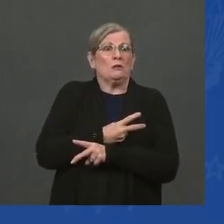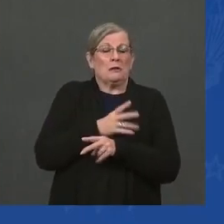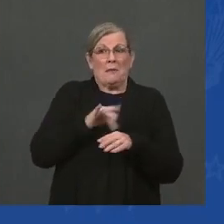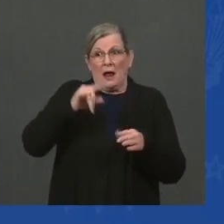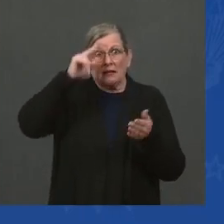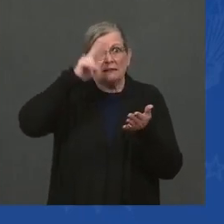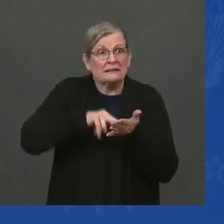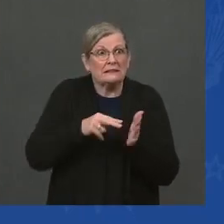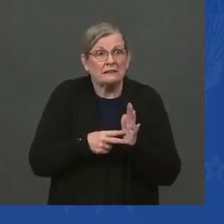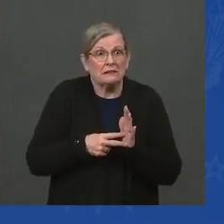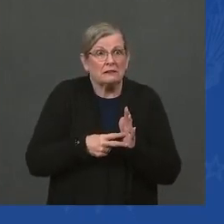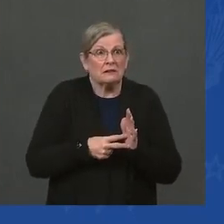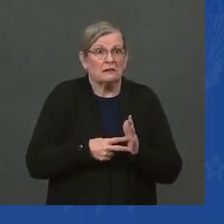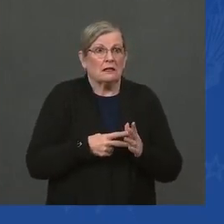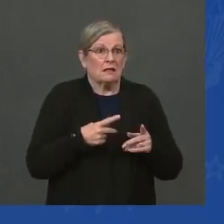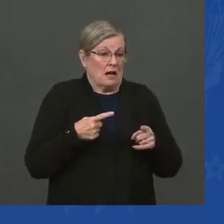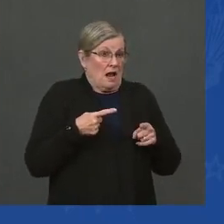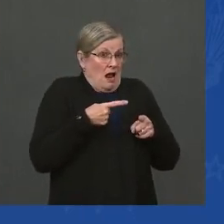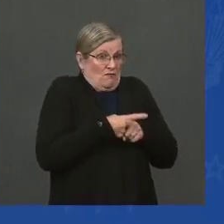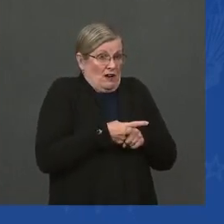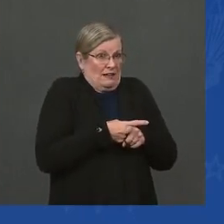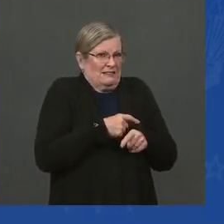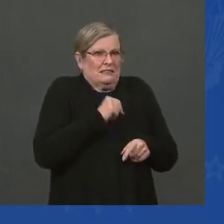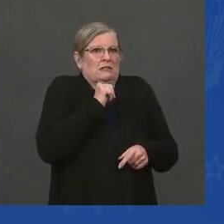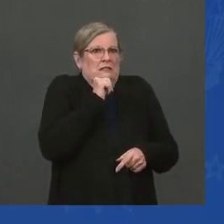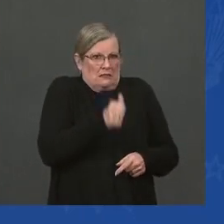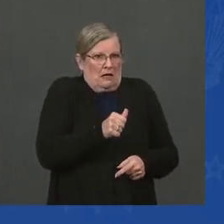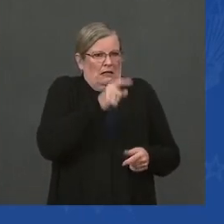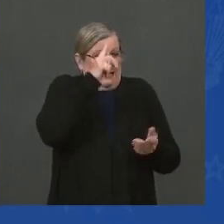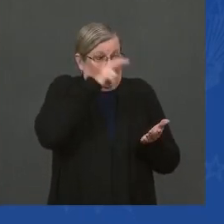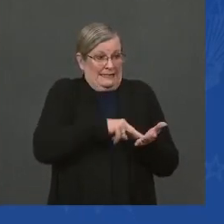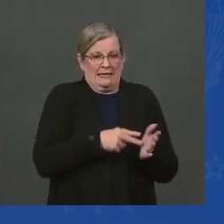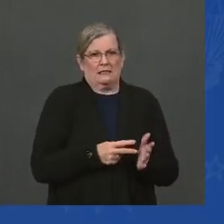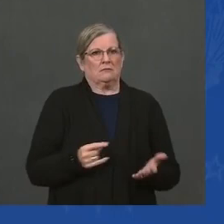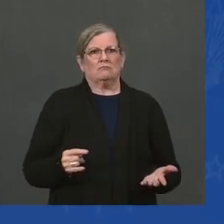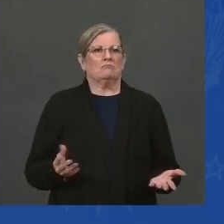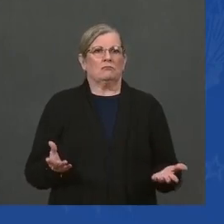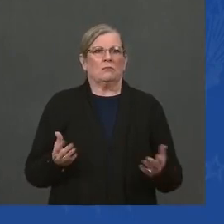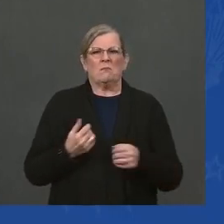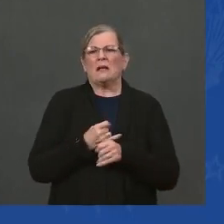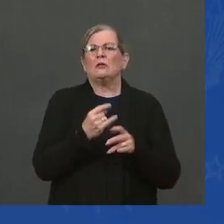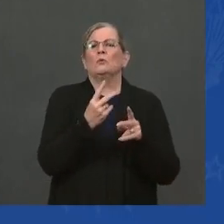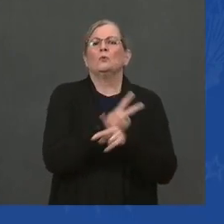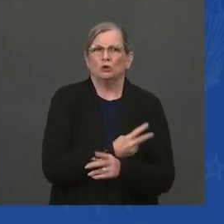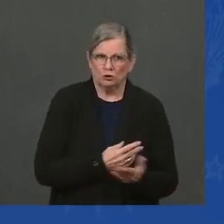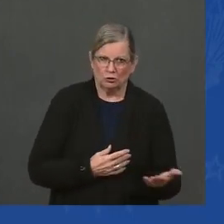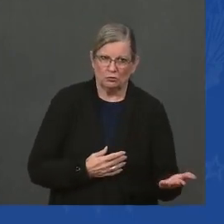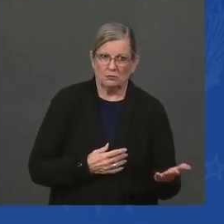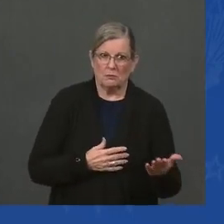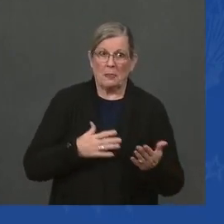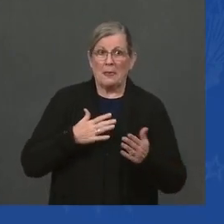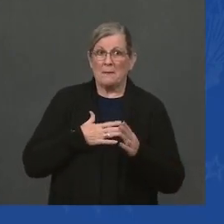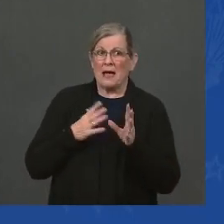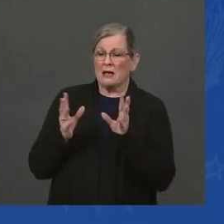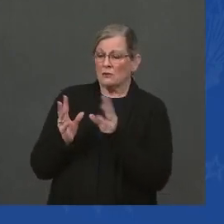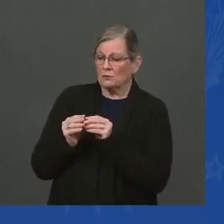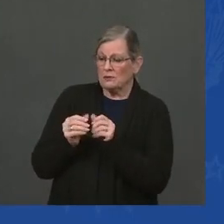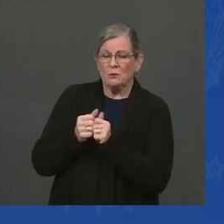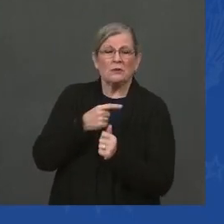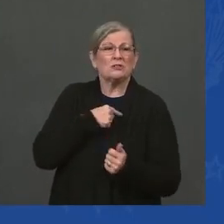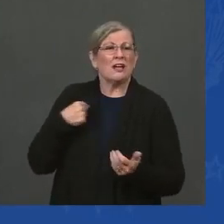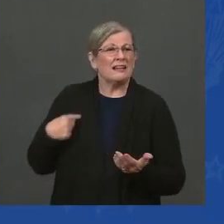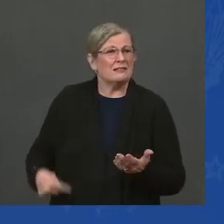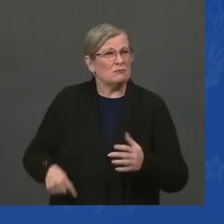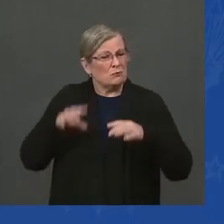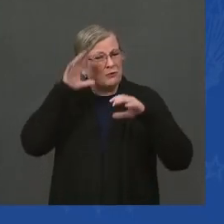that's unintended. And so in my meetings with him virtually coming up, I haven't set the exact date yet, I want to